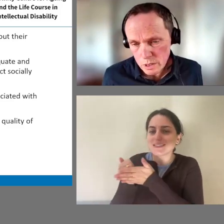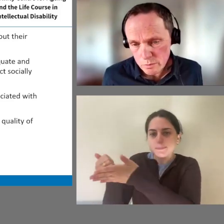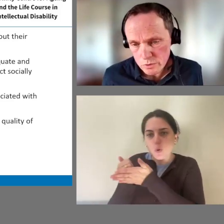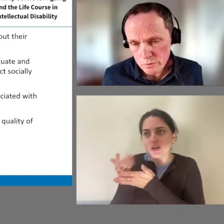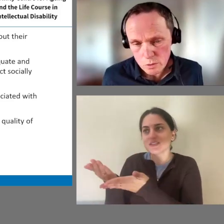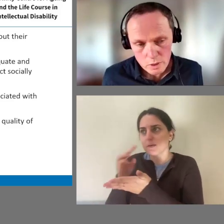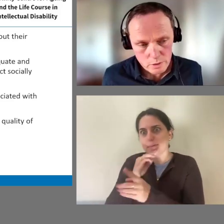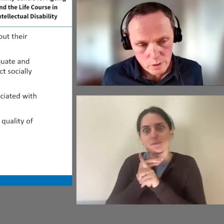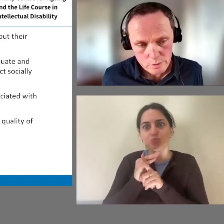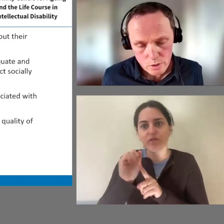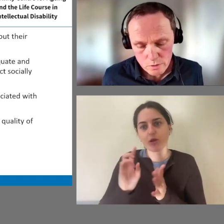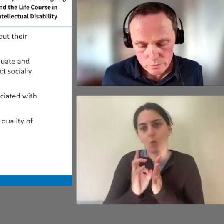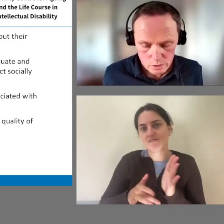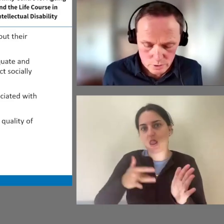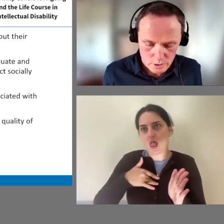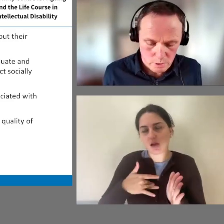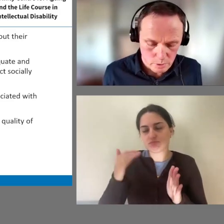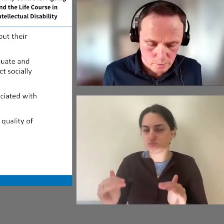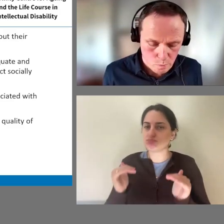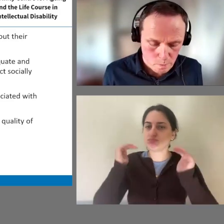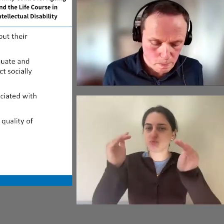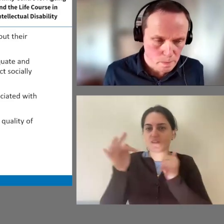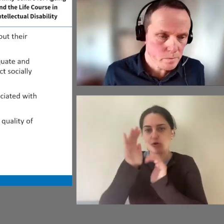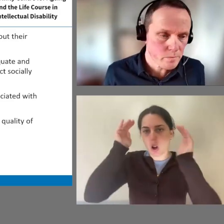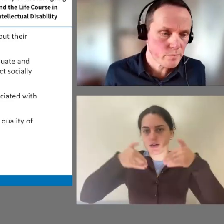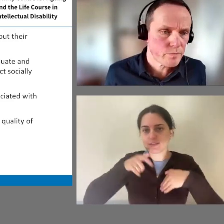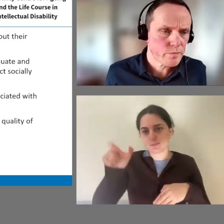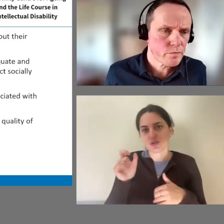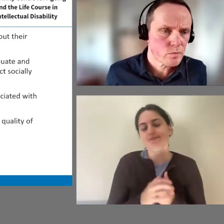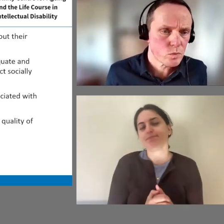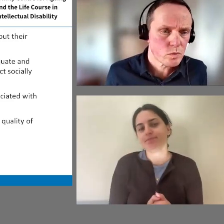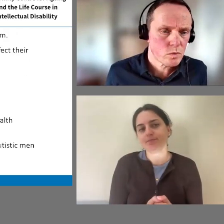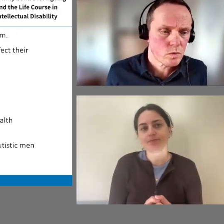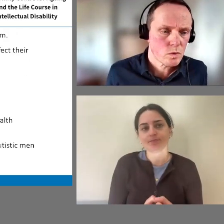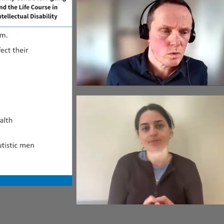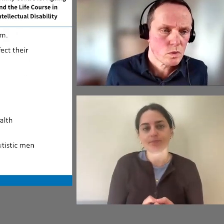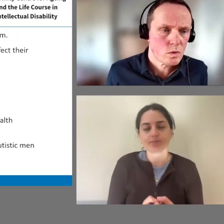shown to improve the quality of life of autistic people.